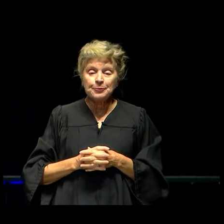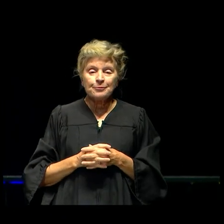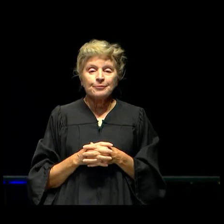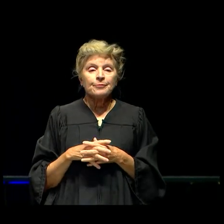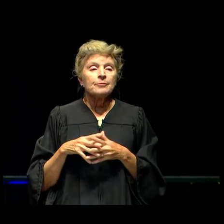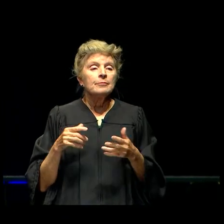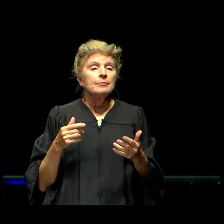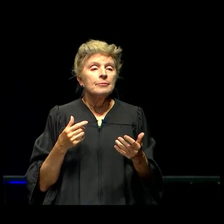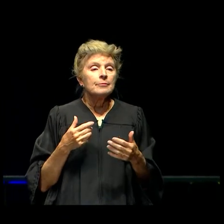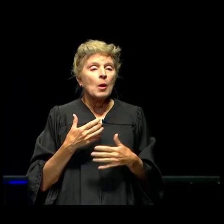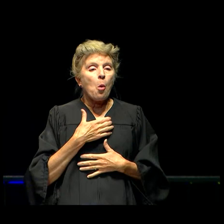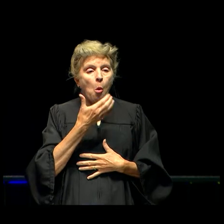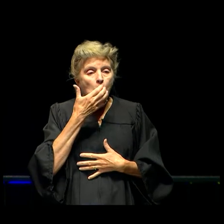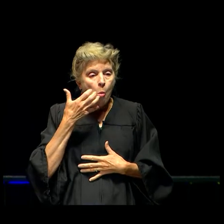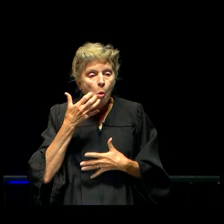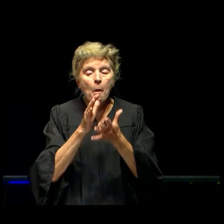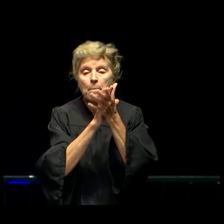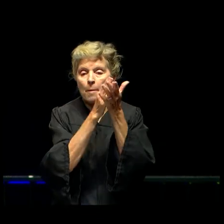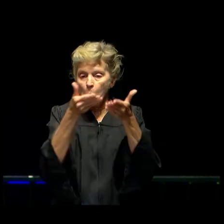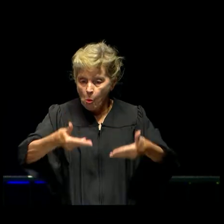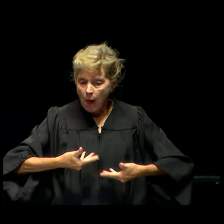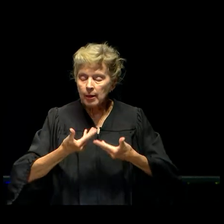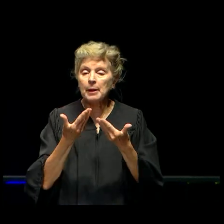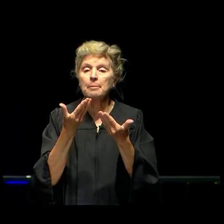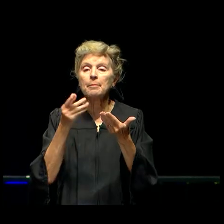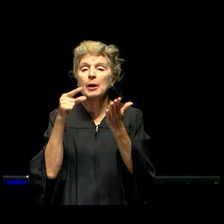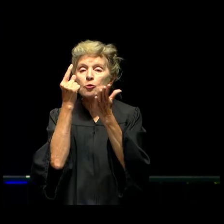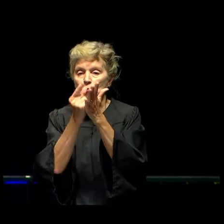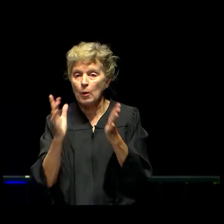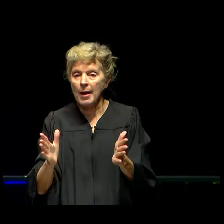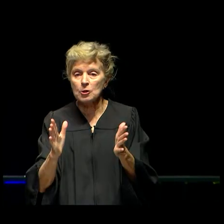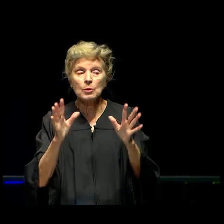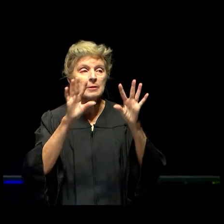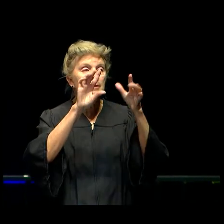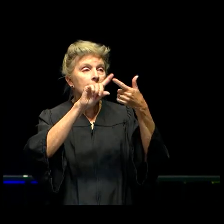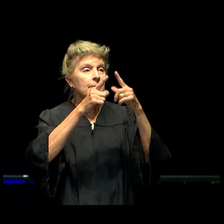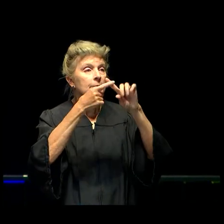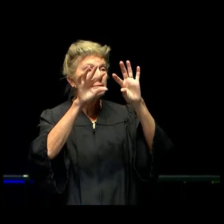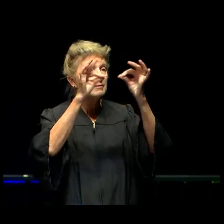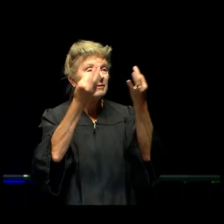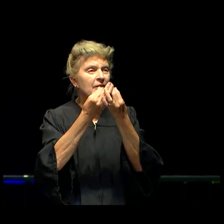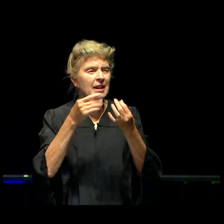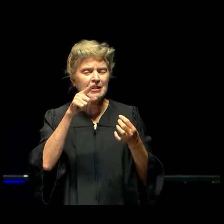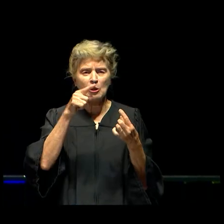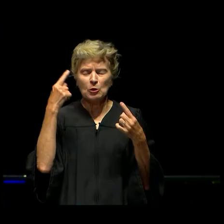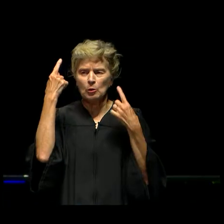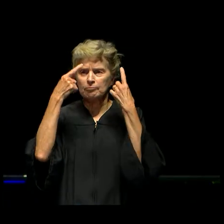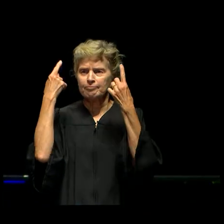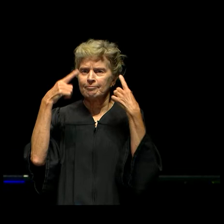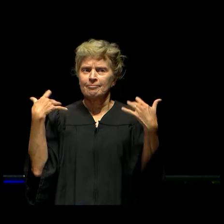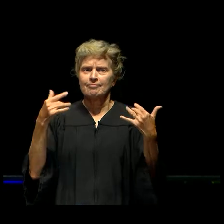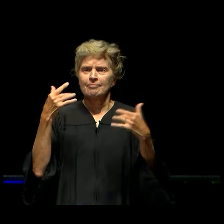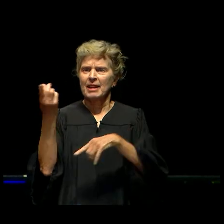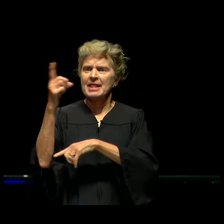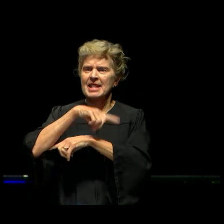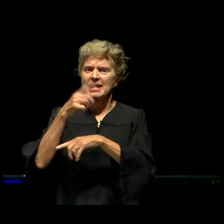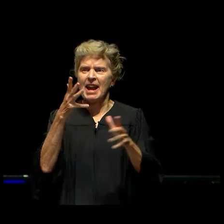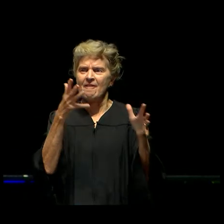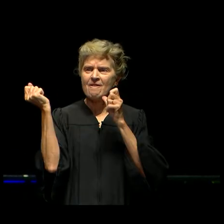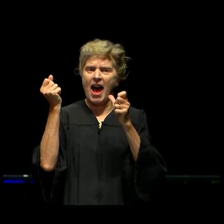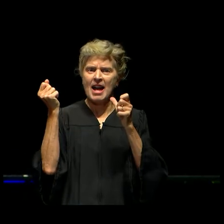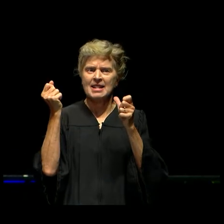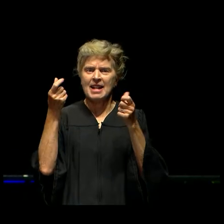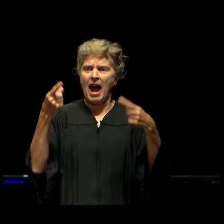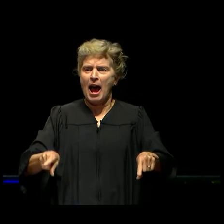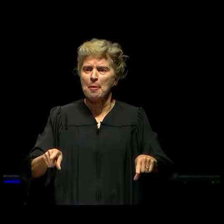I'd like to extend a warm welcome to the graduands, their families, and friends. You're no doubt wondering how this day came so fast and yet sometimes seemed